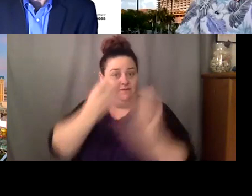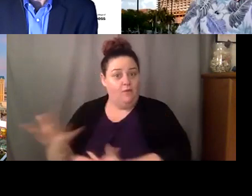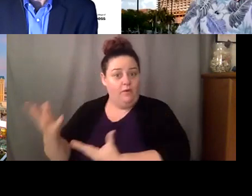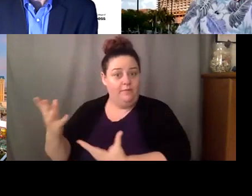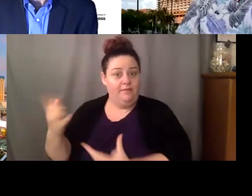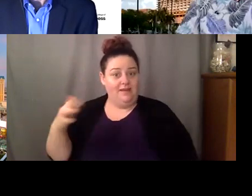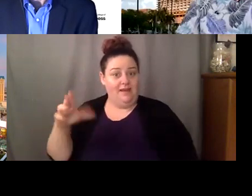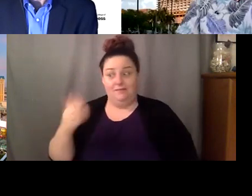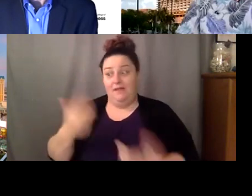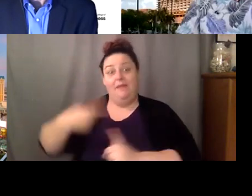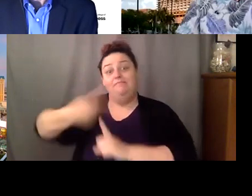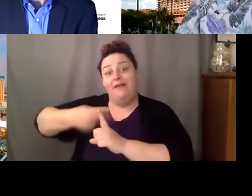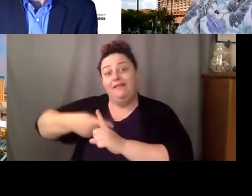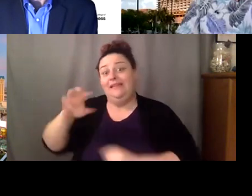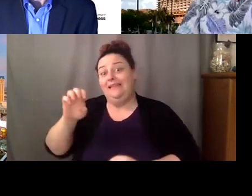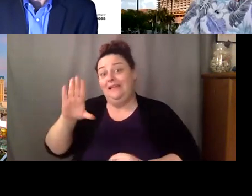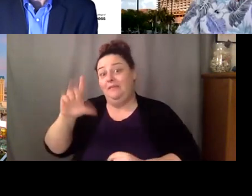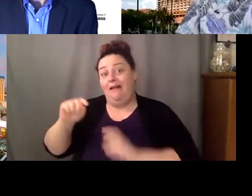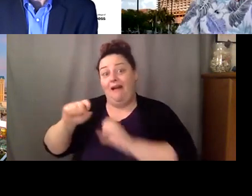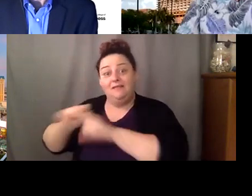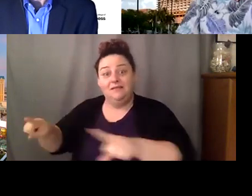monthly e-blasts, on social media, in